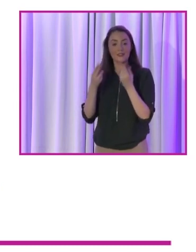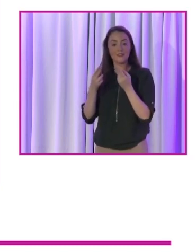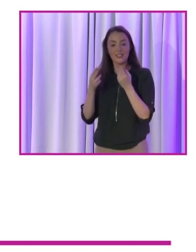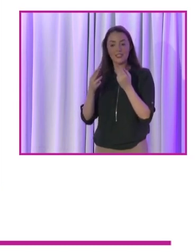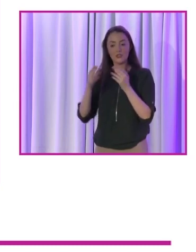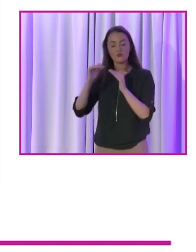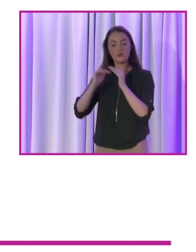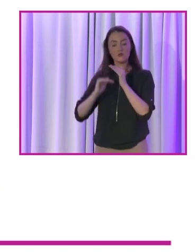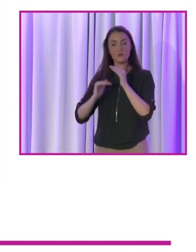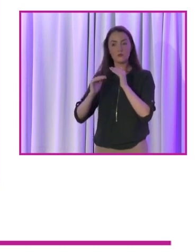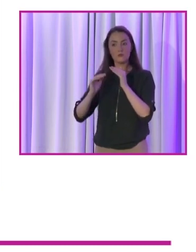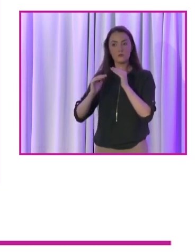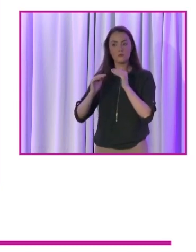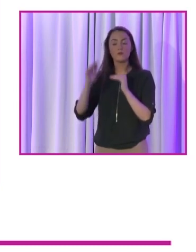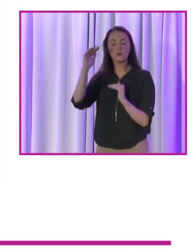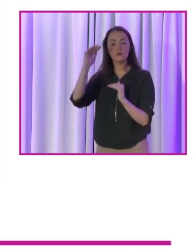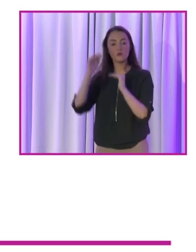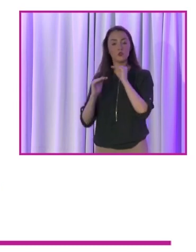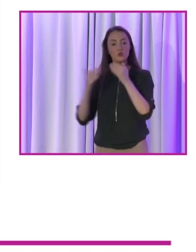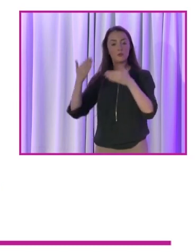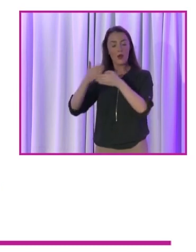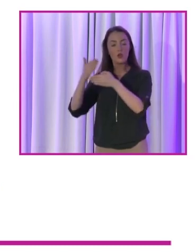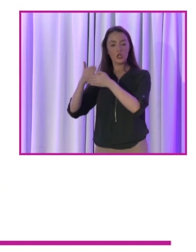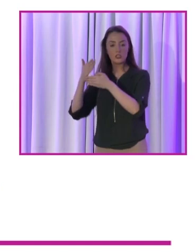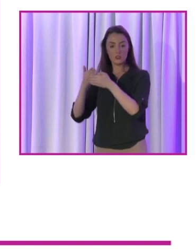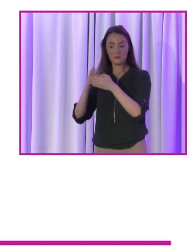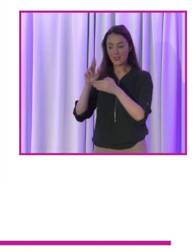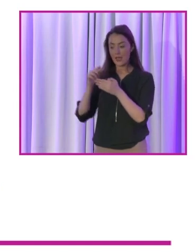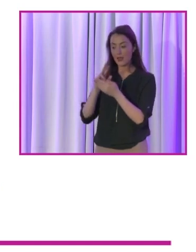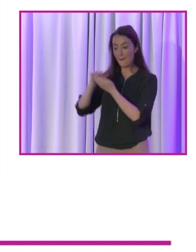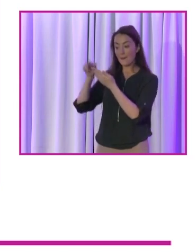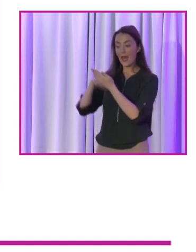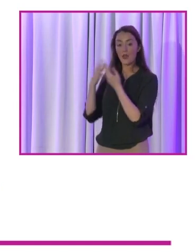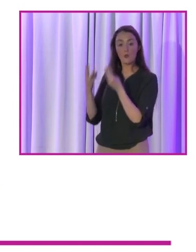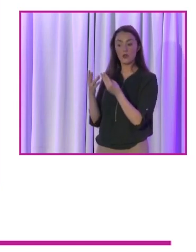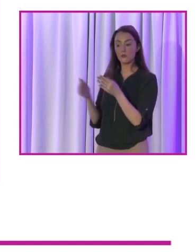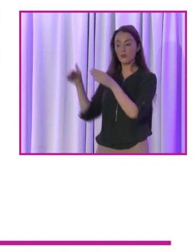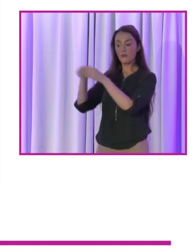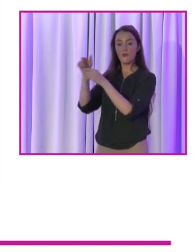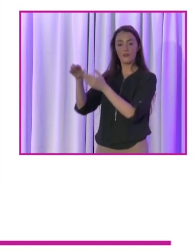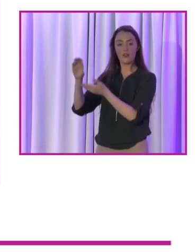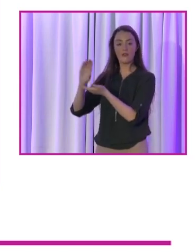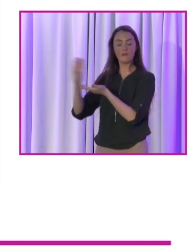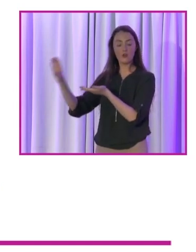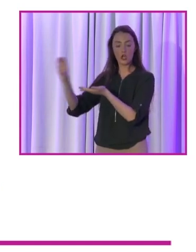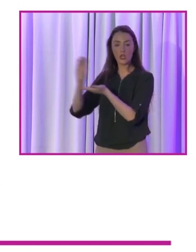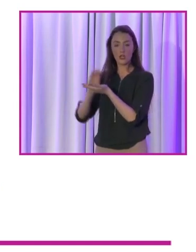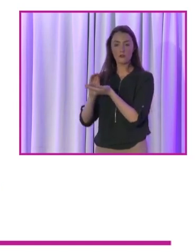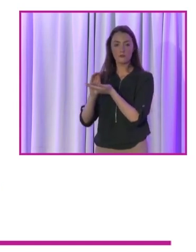then you can apply to the fund for that. Where there's an impairment-related barrier